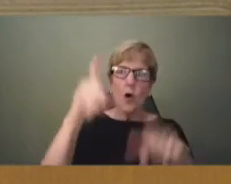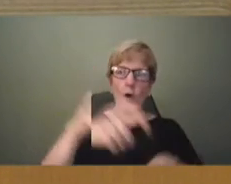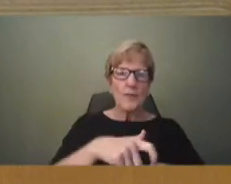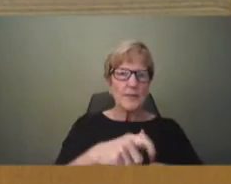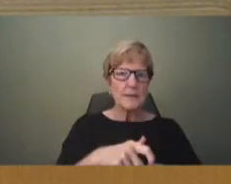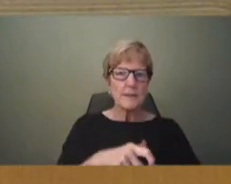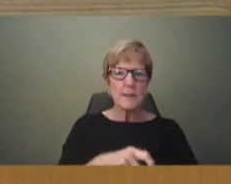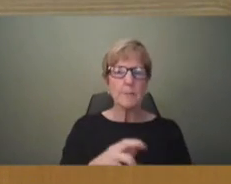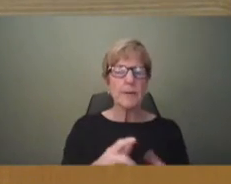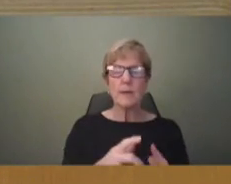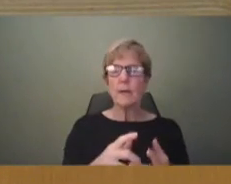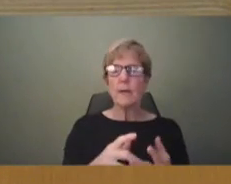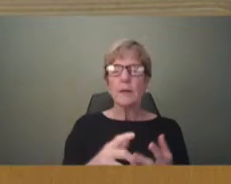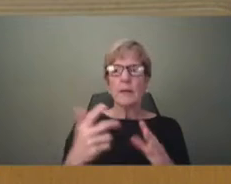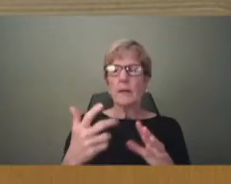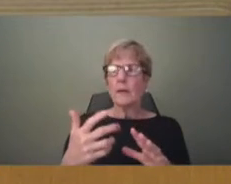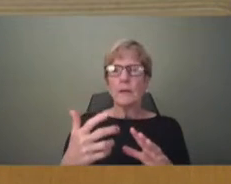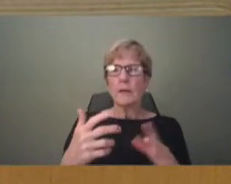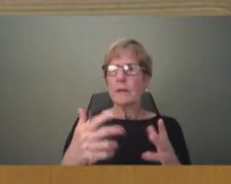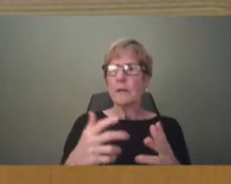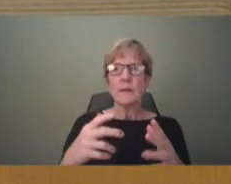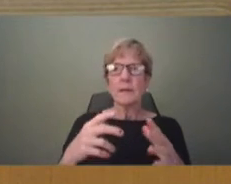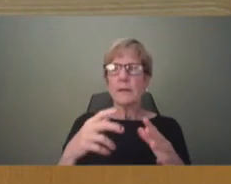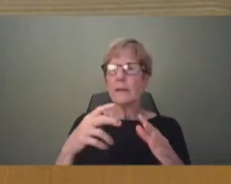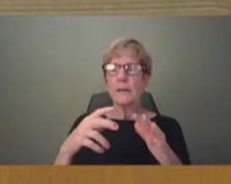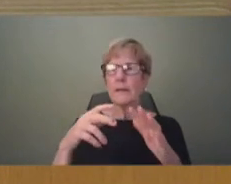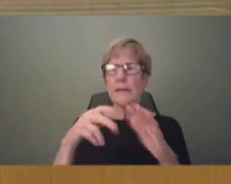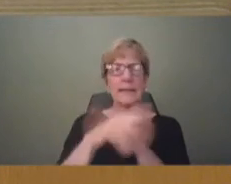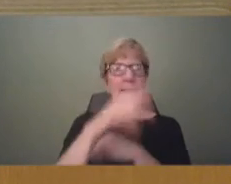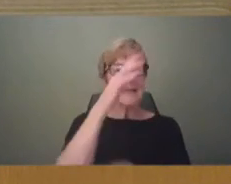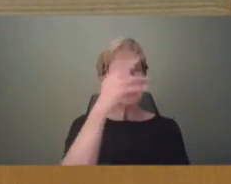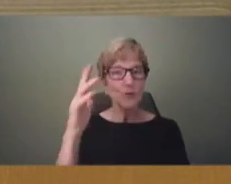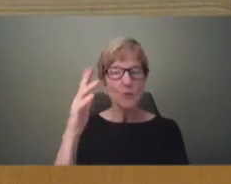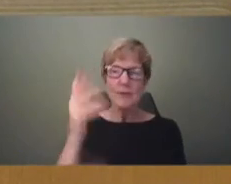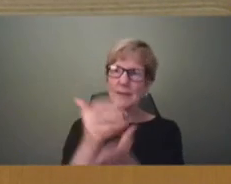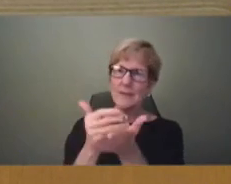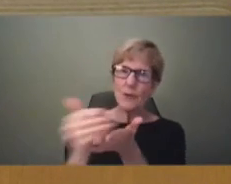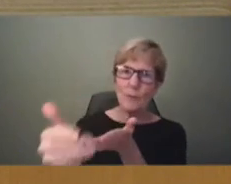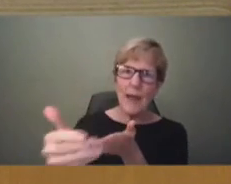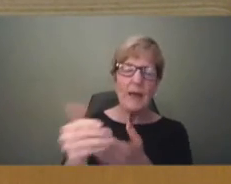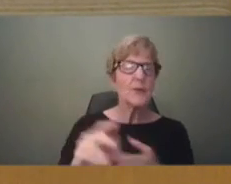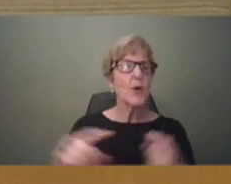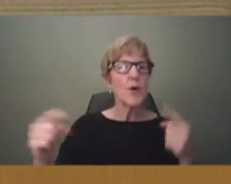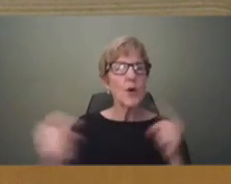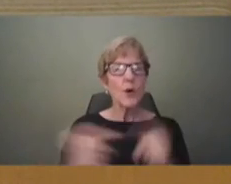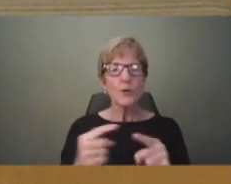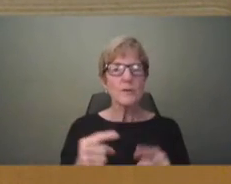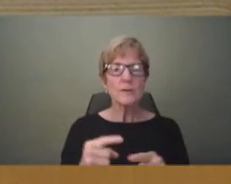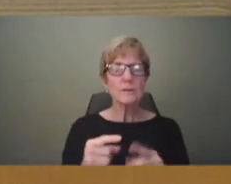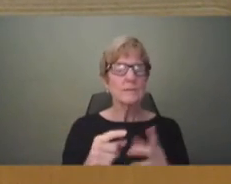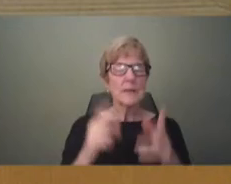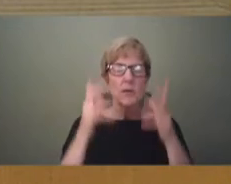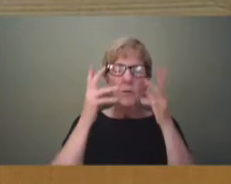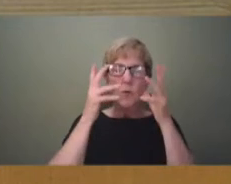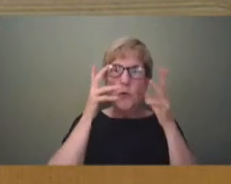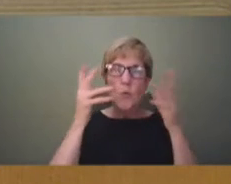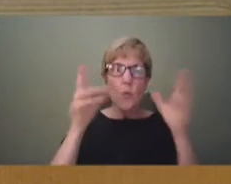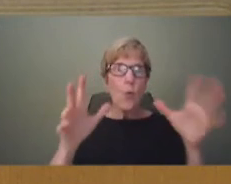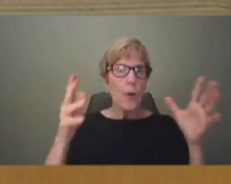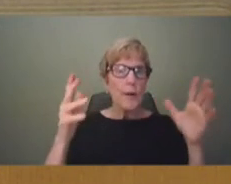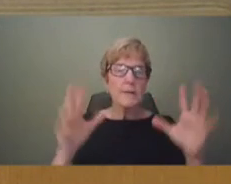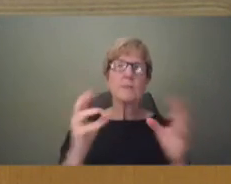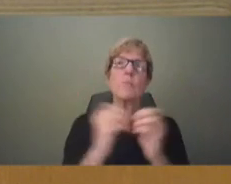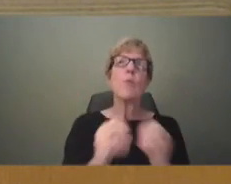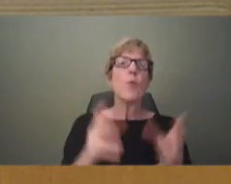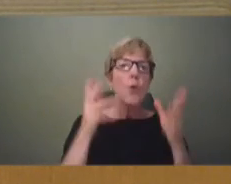vet station is going to hurt both air quality and it's going to hurt um the uh audio we're going to get more of a sound